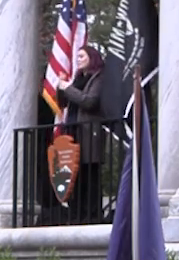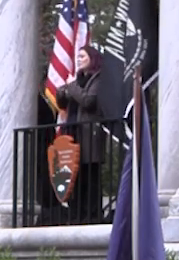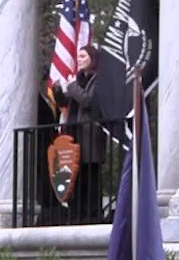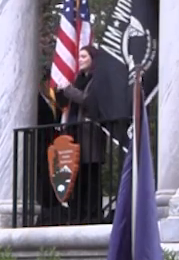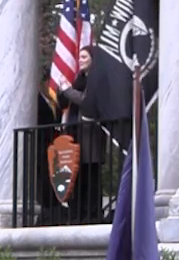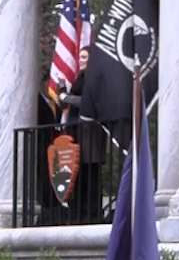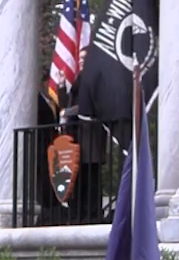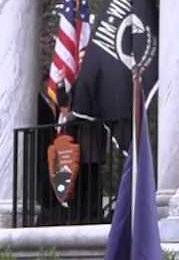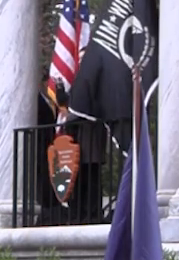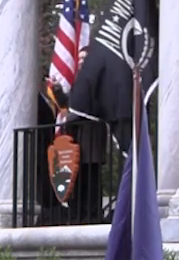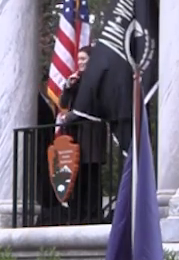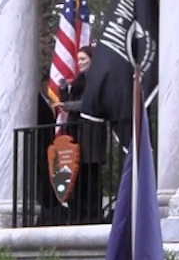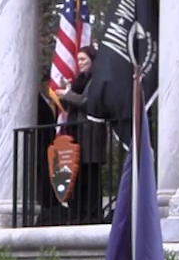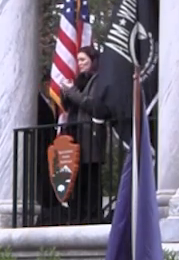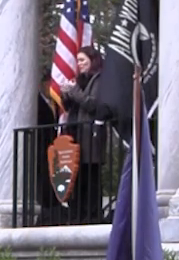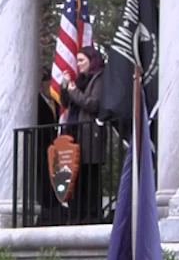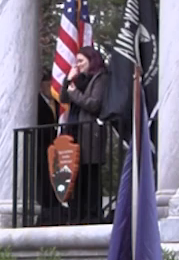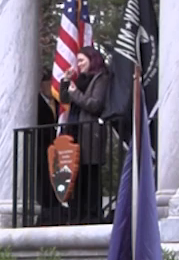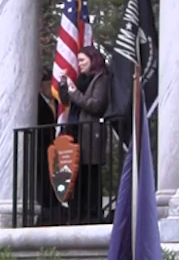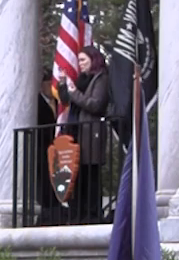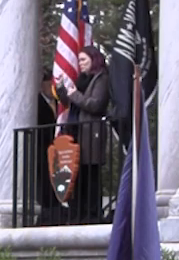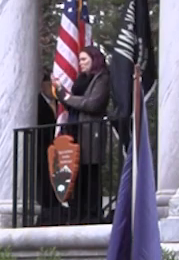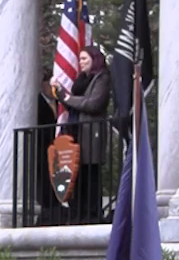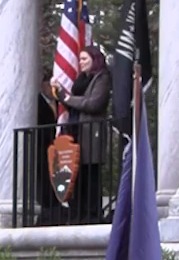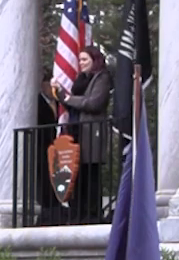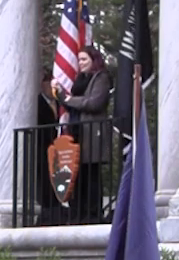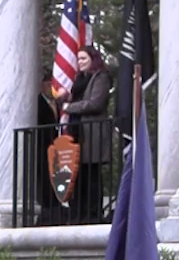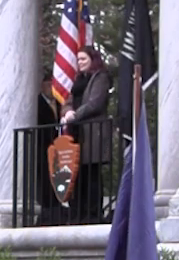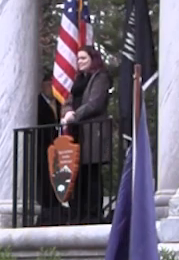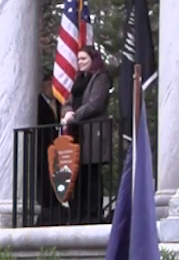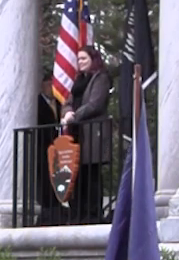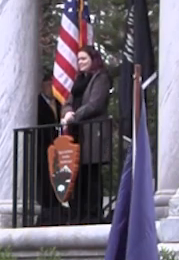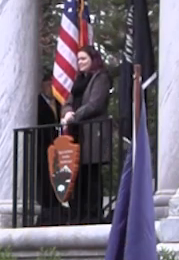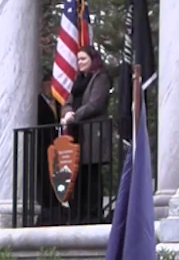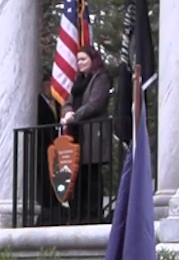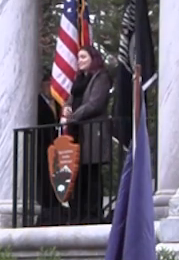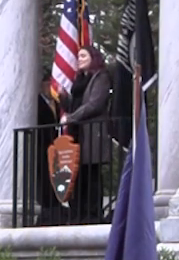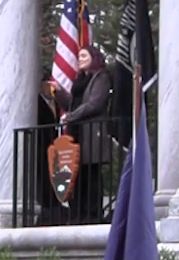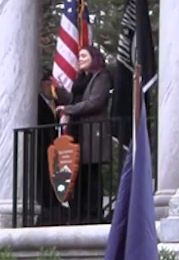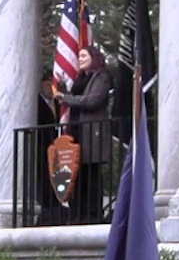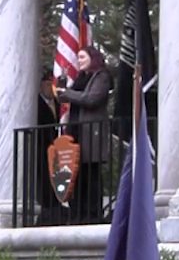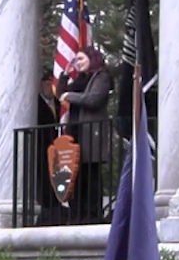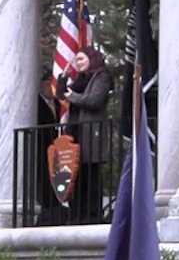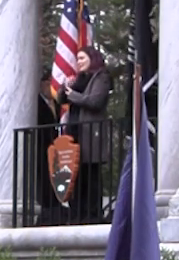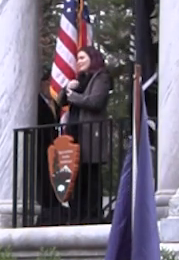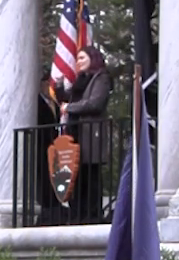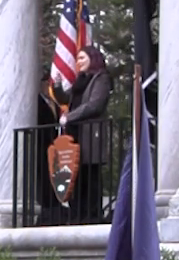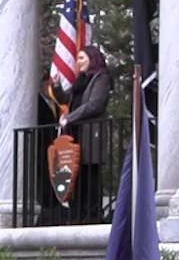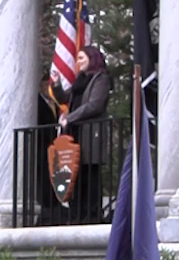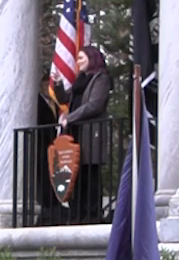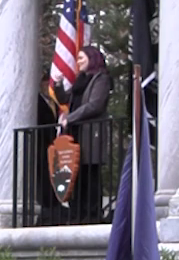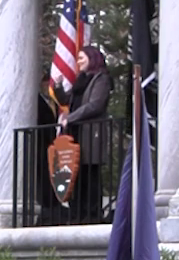1998 and passed away on June 14, 2023. He is the son of Albert Campbell and Christy